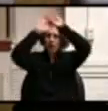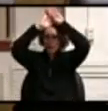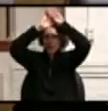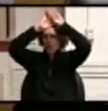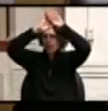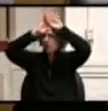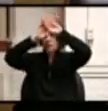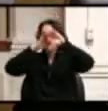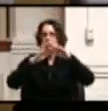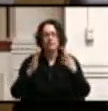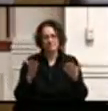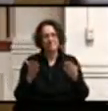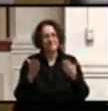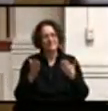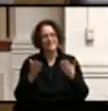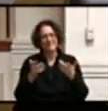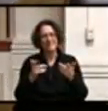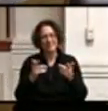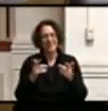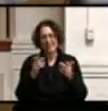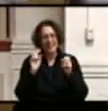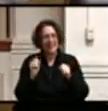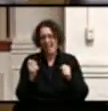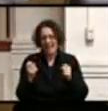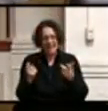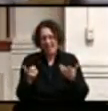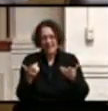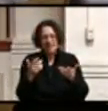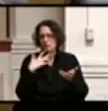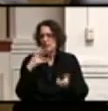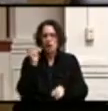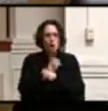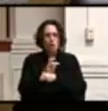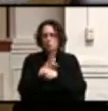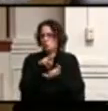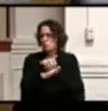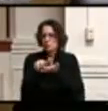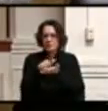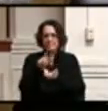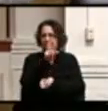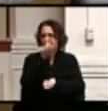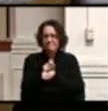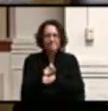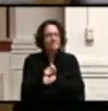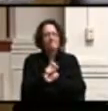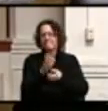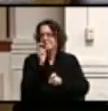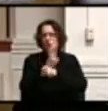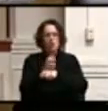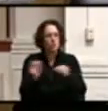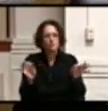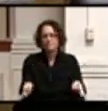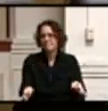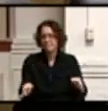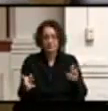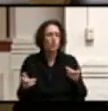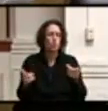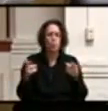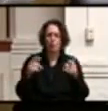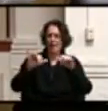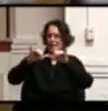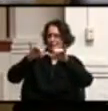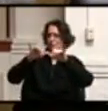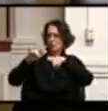So you're gonna hear this again. This is another good example. They have a method in which they determine